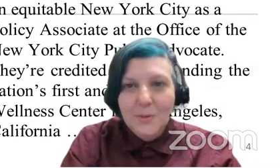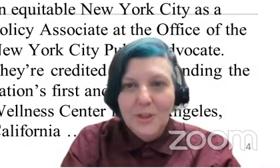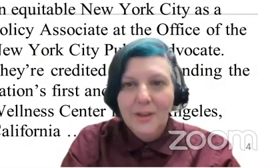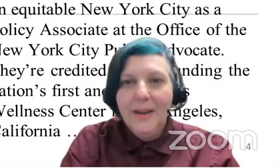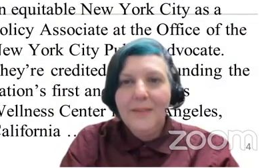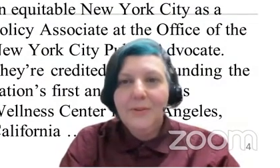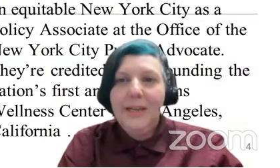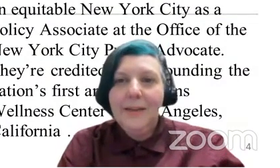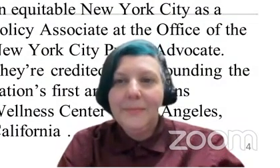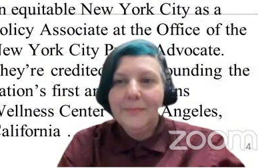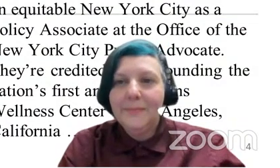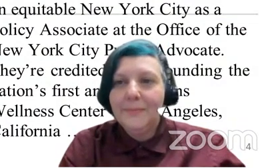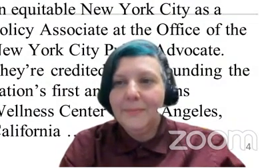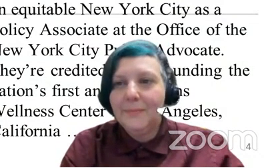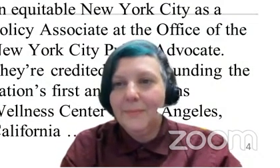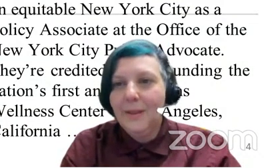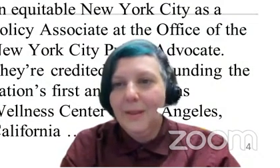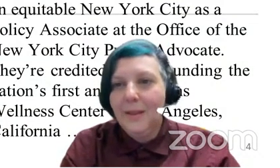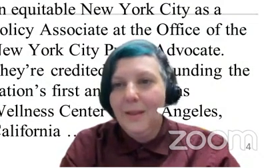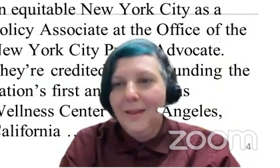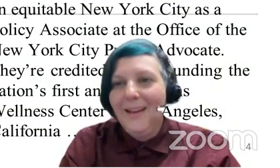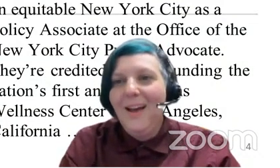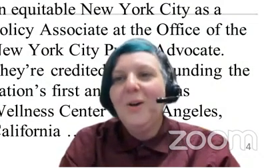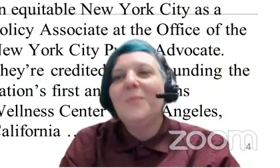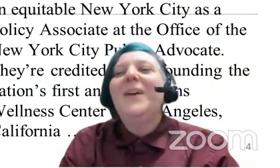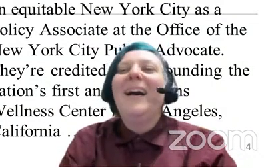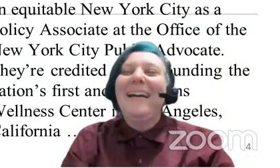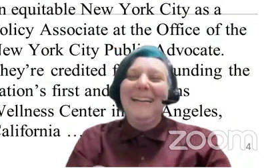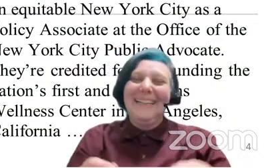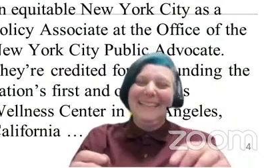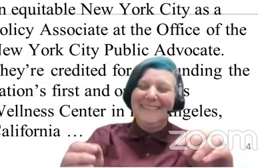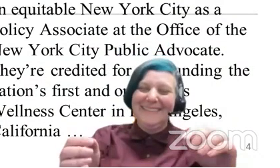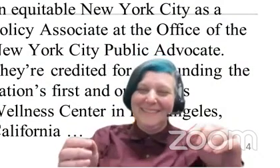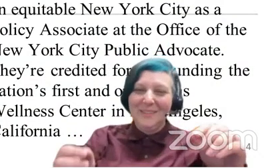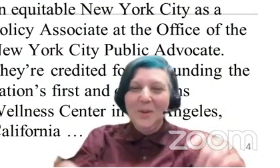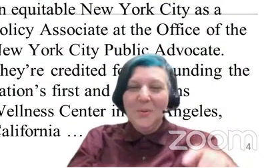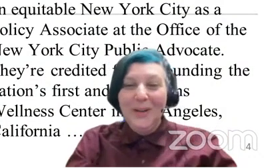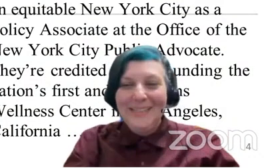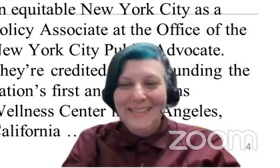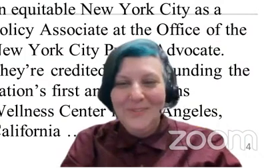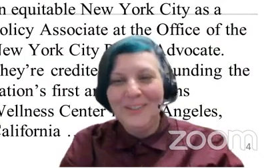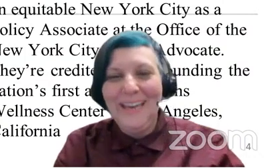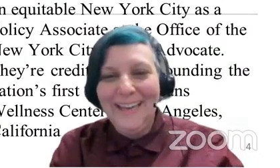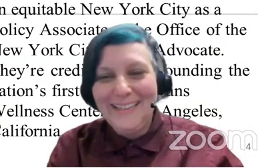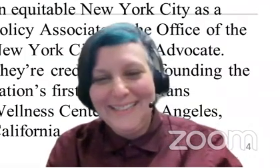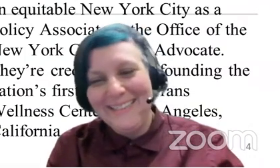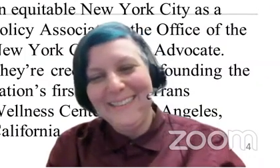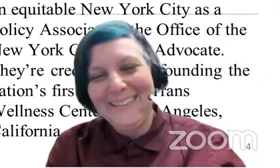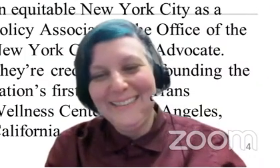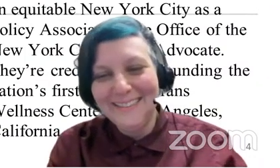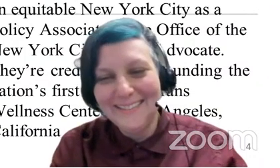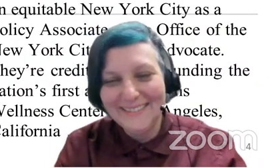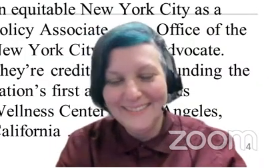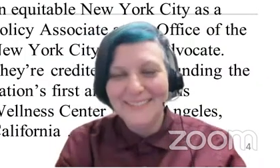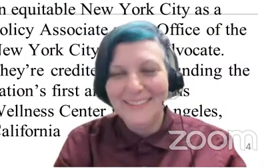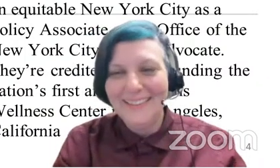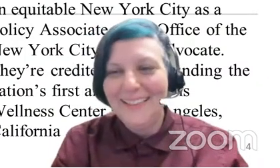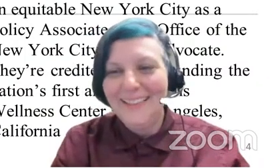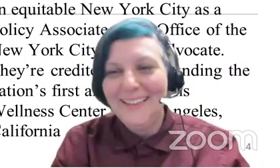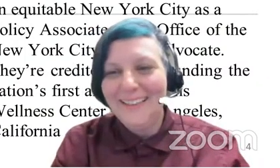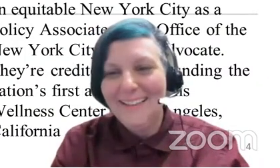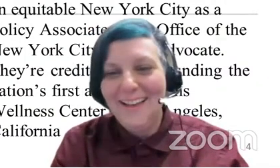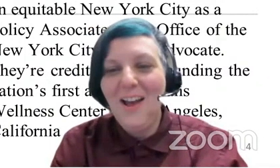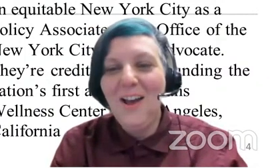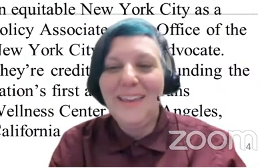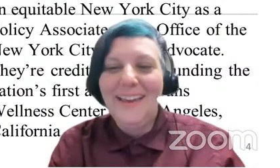So, Shara My most Ivory. important accolade, Yasmina, you Oh. forgot. What did I forget? Yes, was